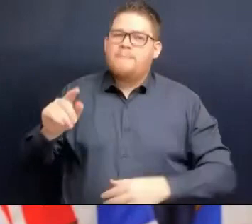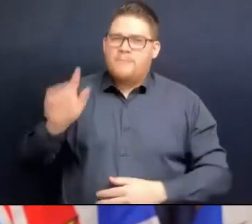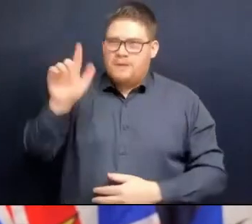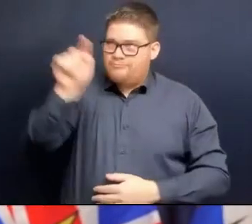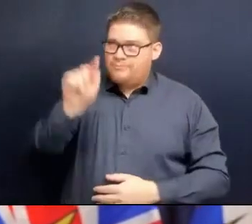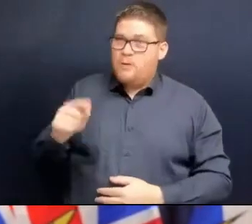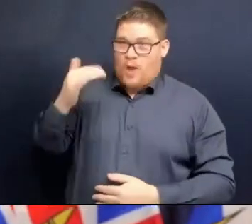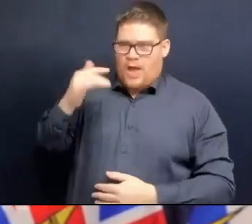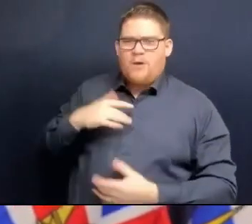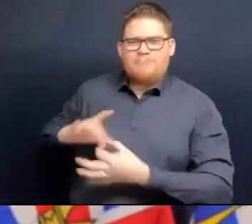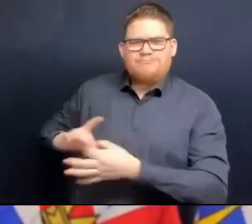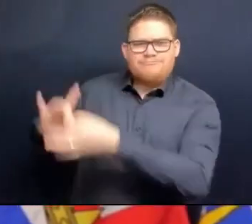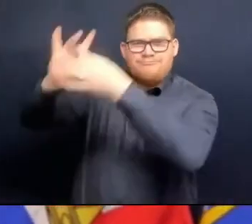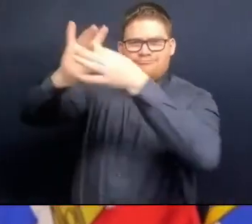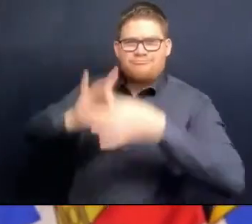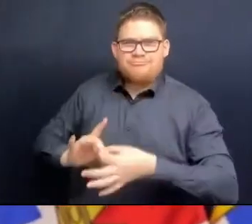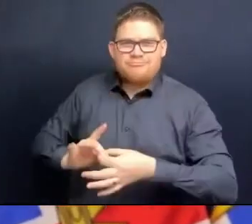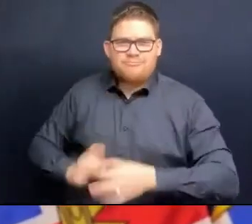Kaden, do you have a follow-up?